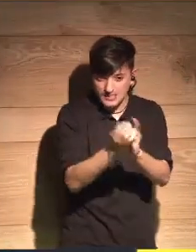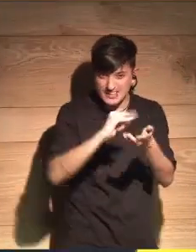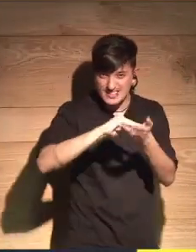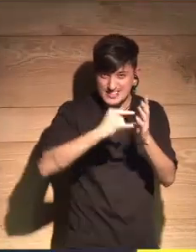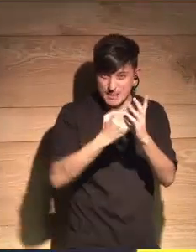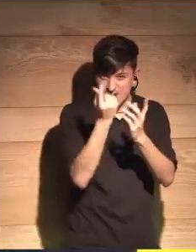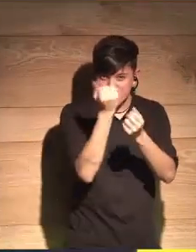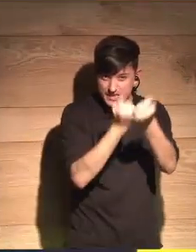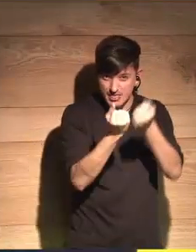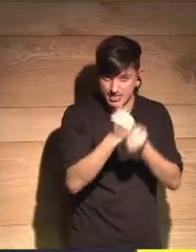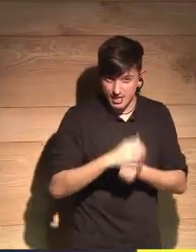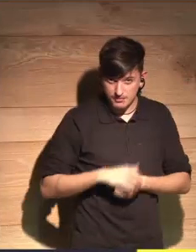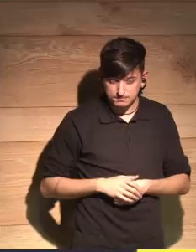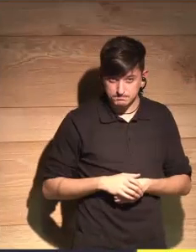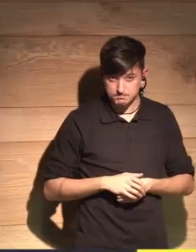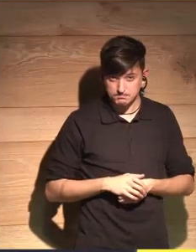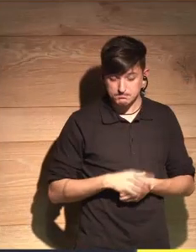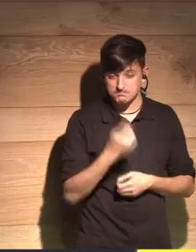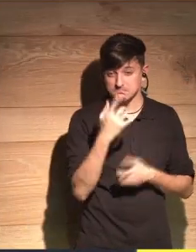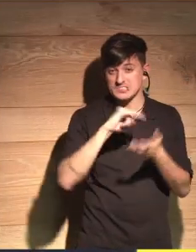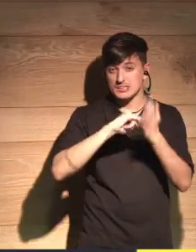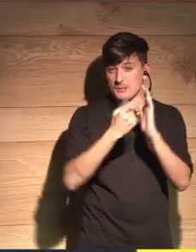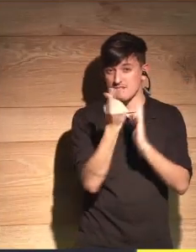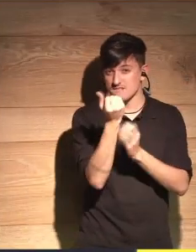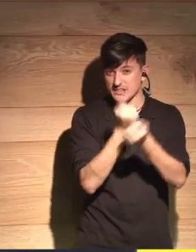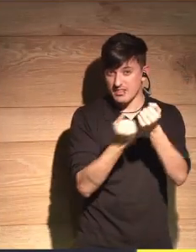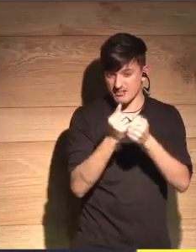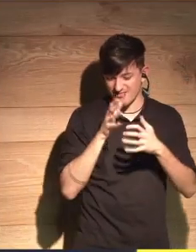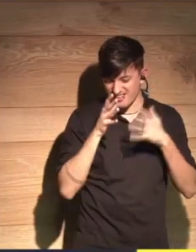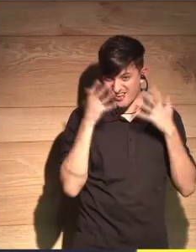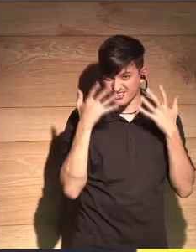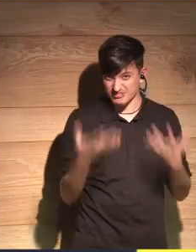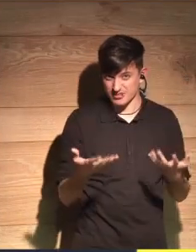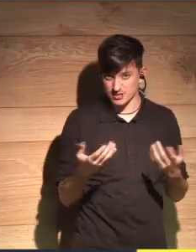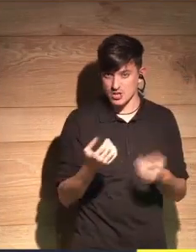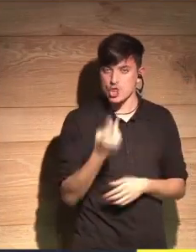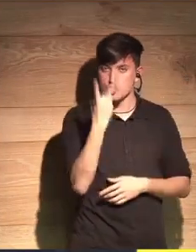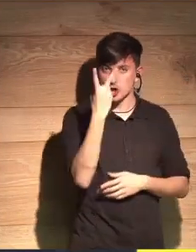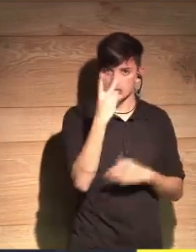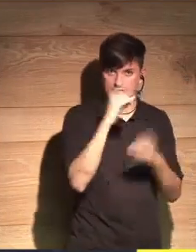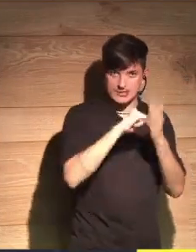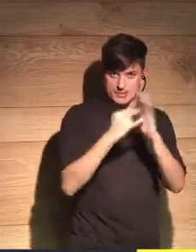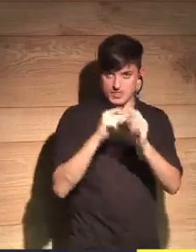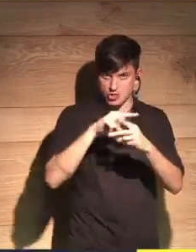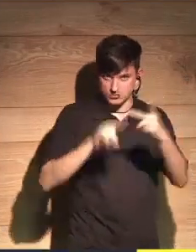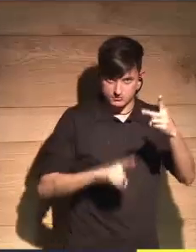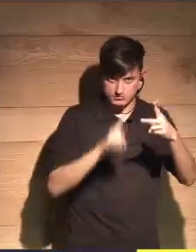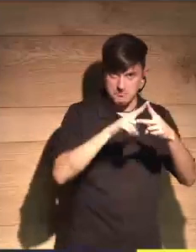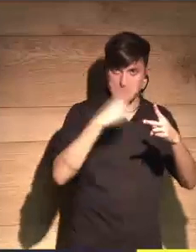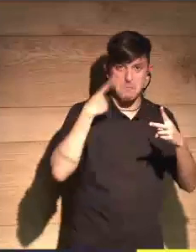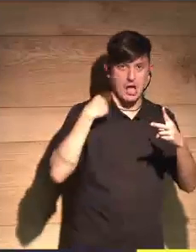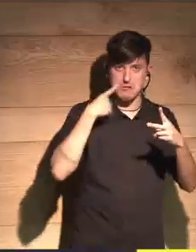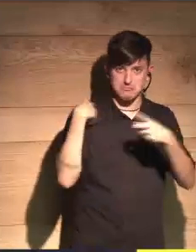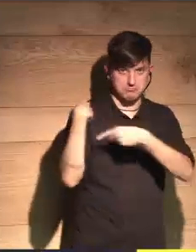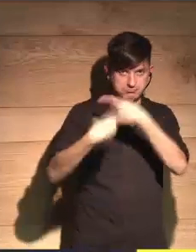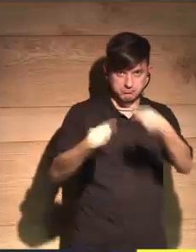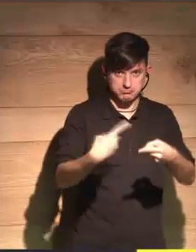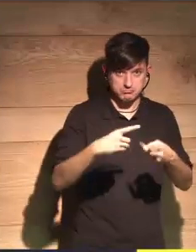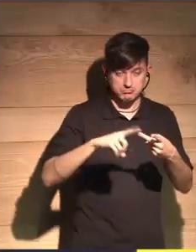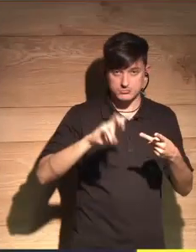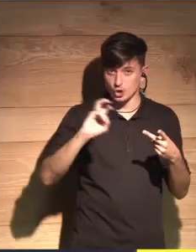a really important or significant way the financial system. There are currently two